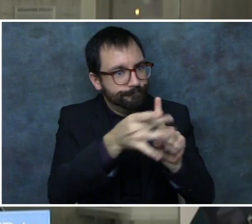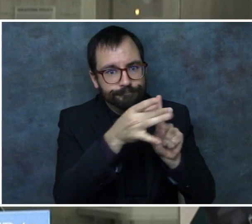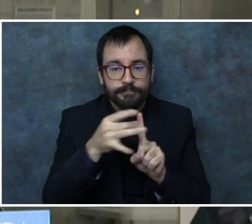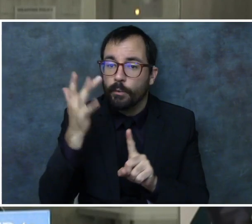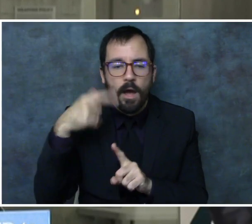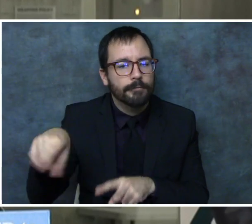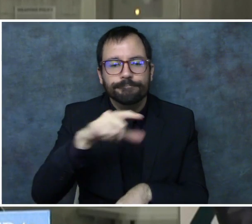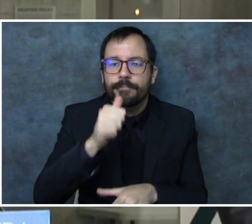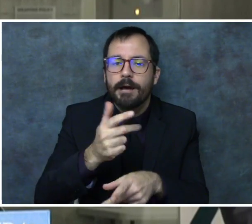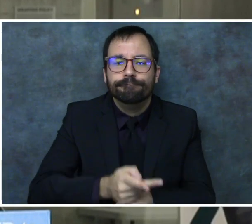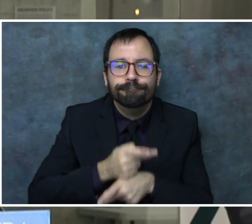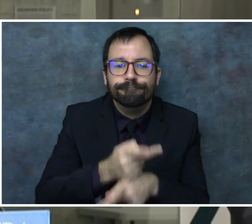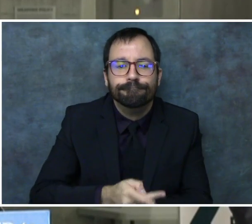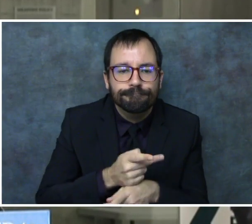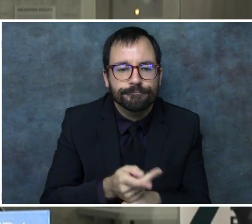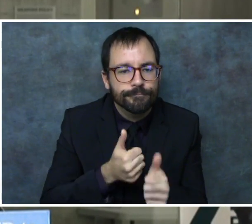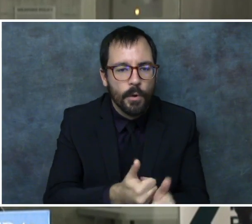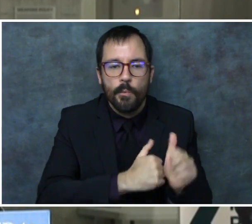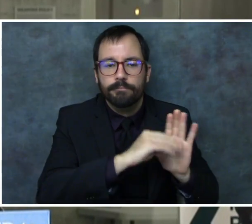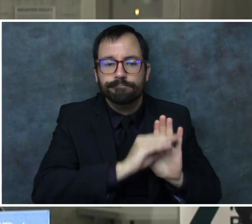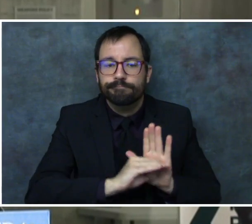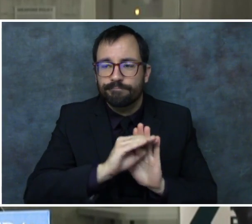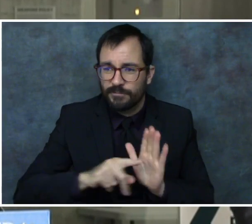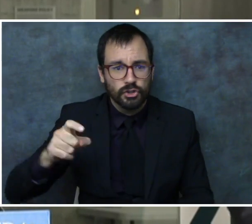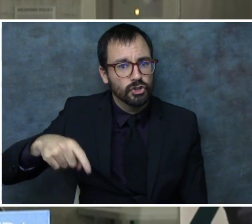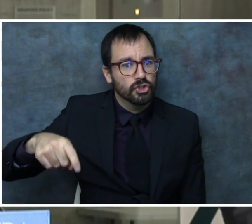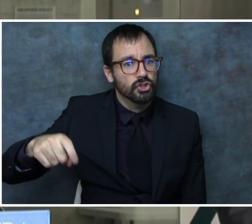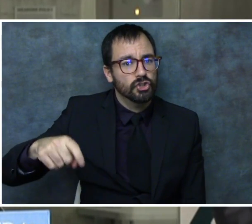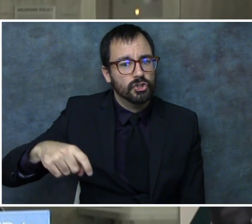House by not taking the precautions they should have.